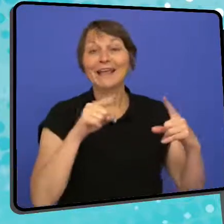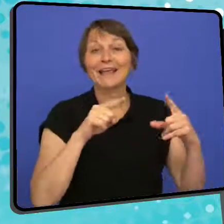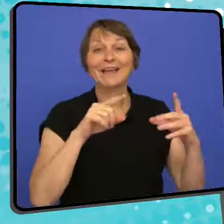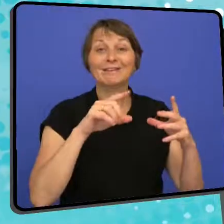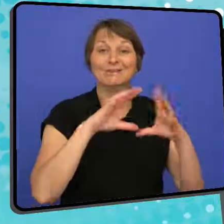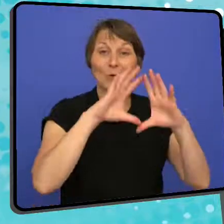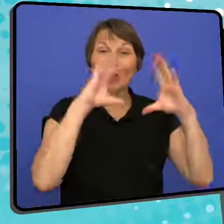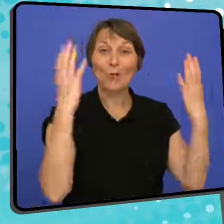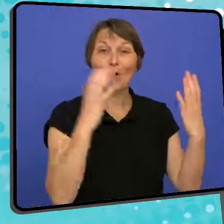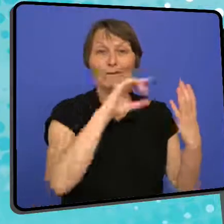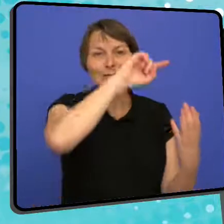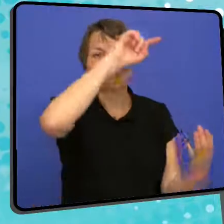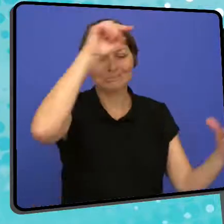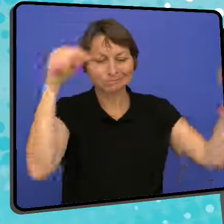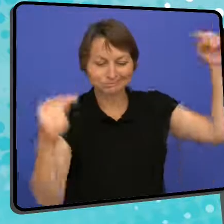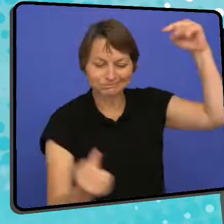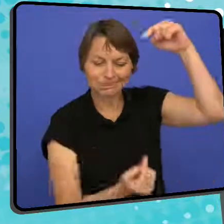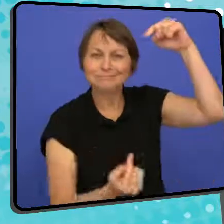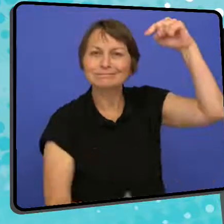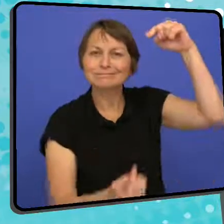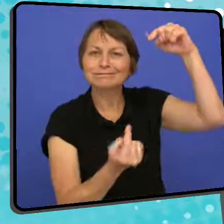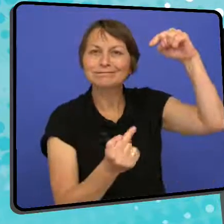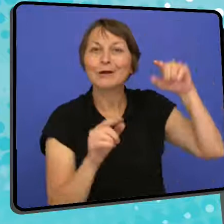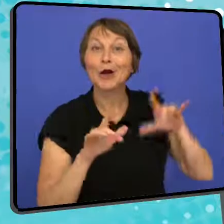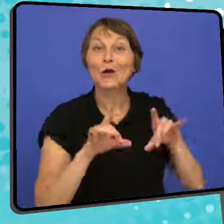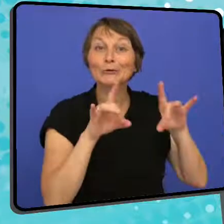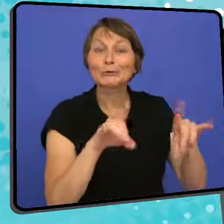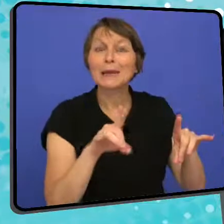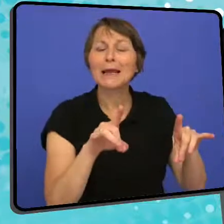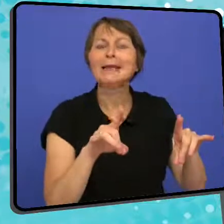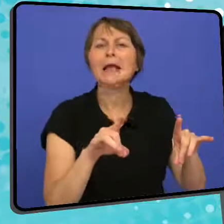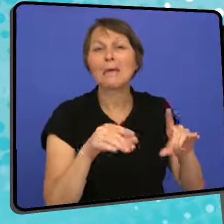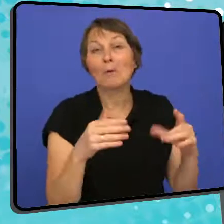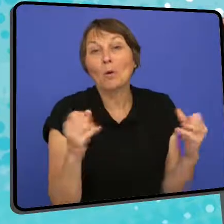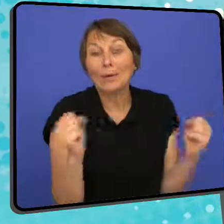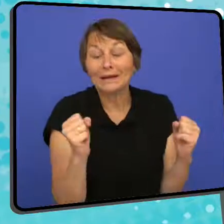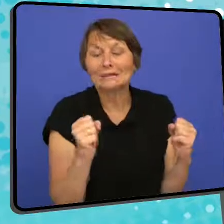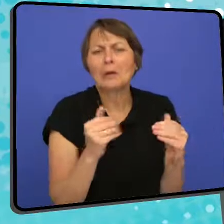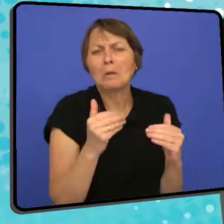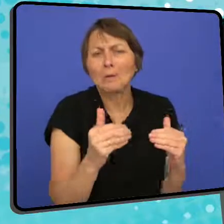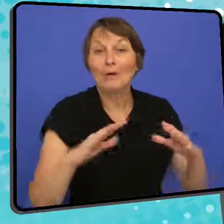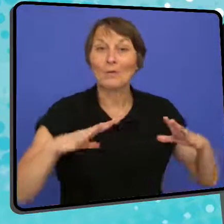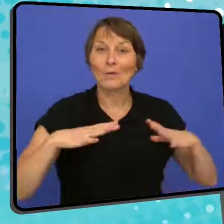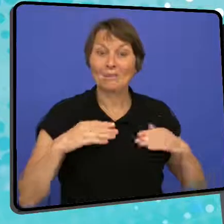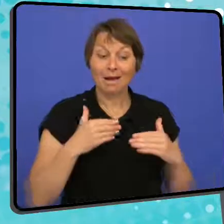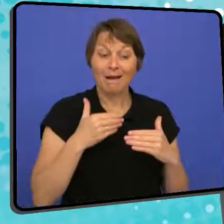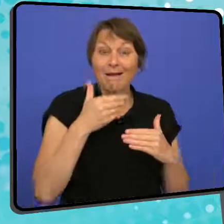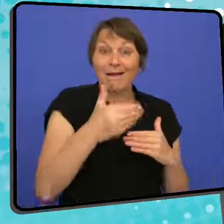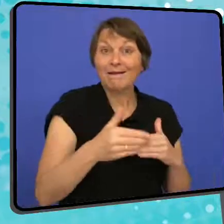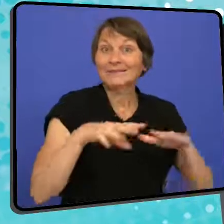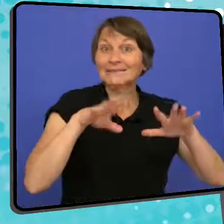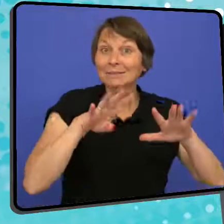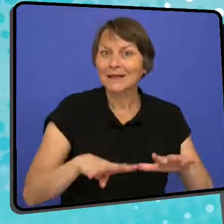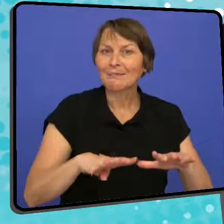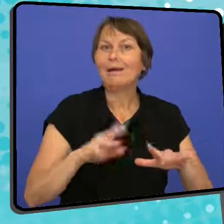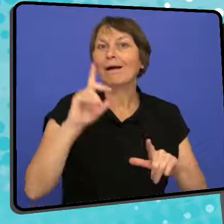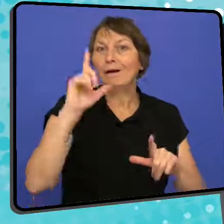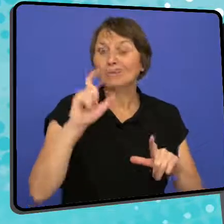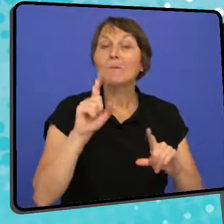Australia. And then I think everything is going to start up from September. We do have the virtual